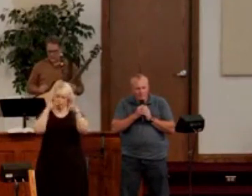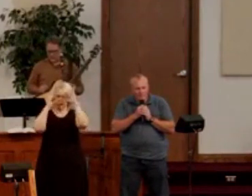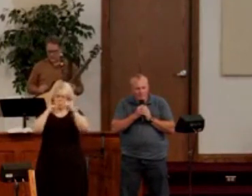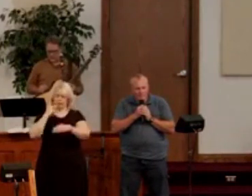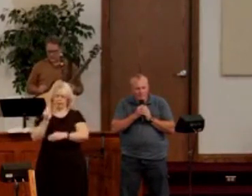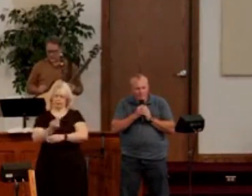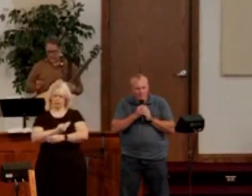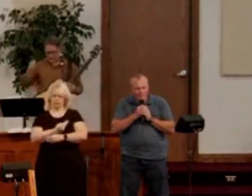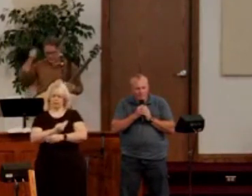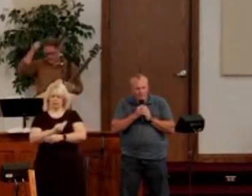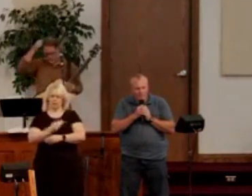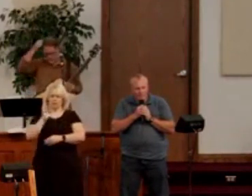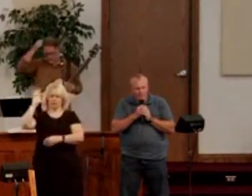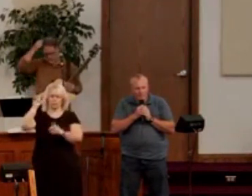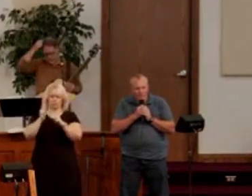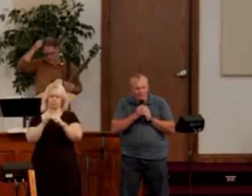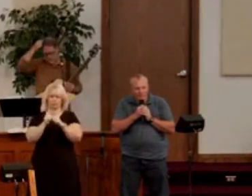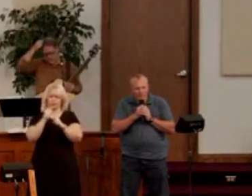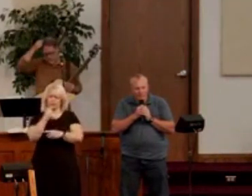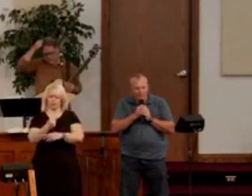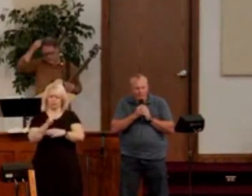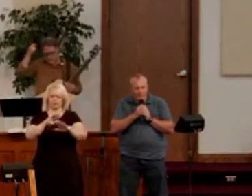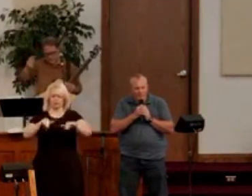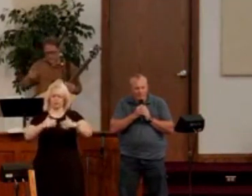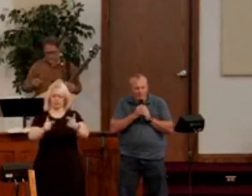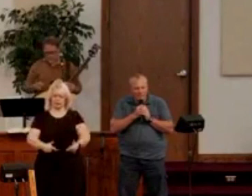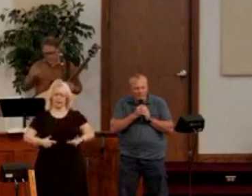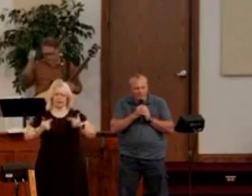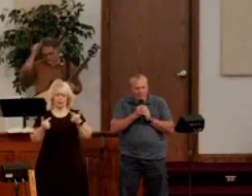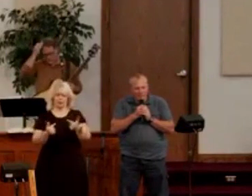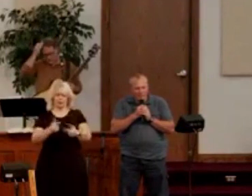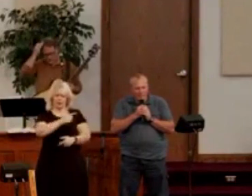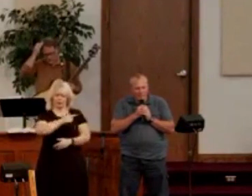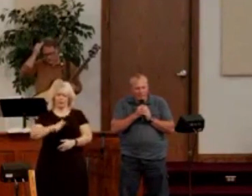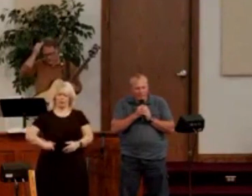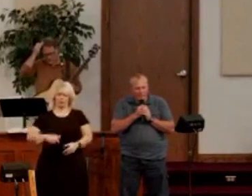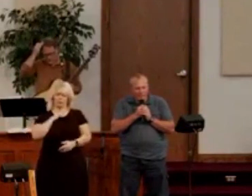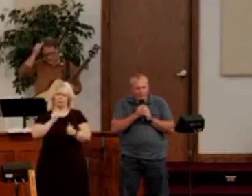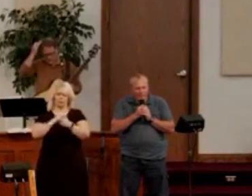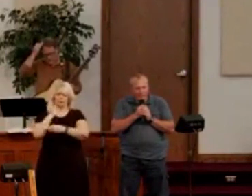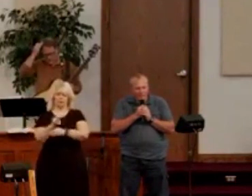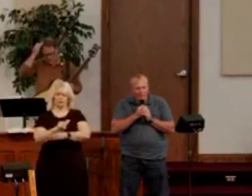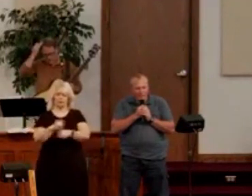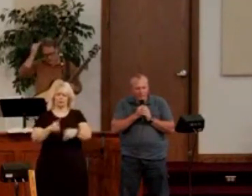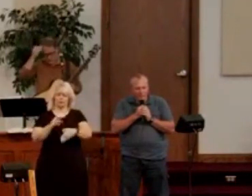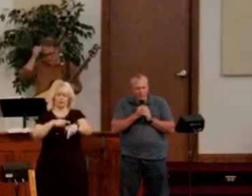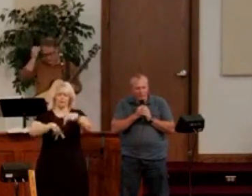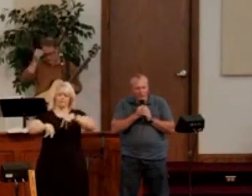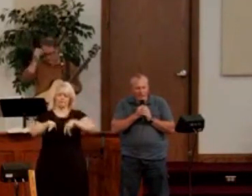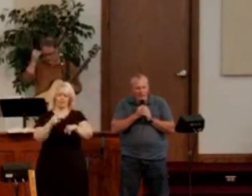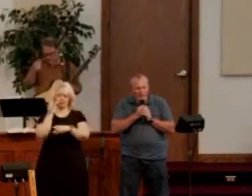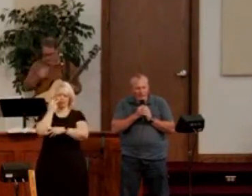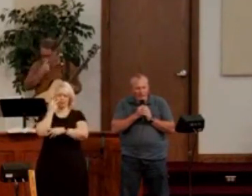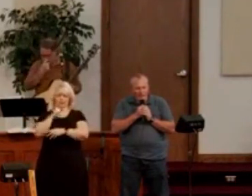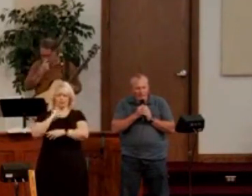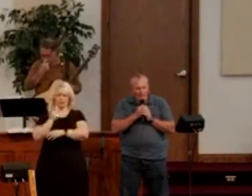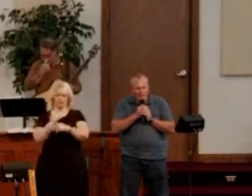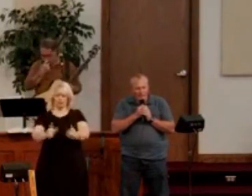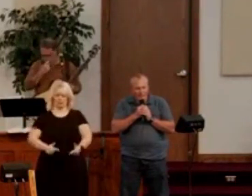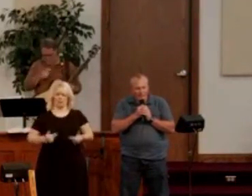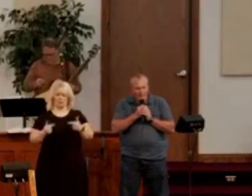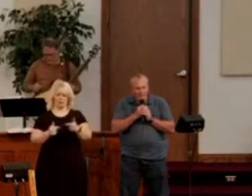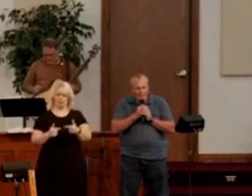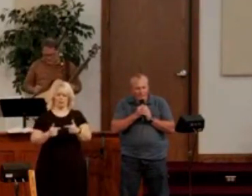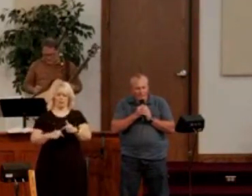us what your word says and how to live by it. Lord, be with us as we go out here. Let people see our light in the